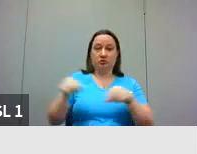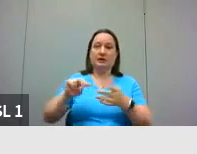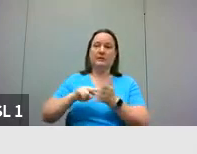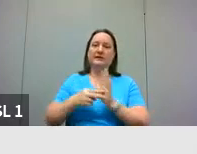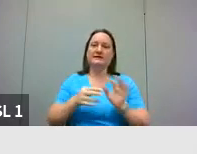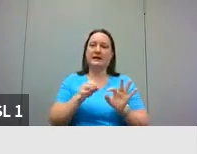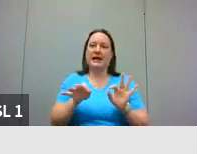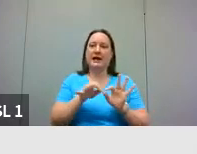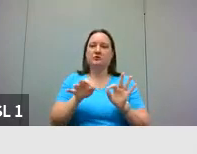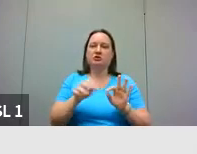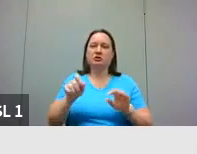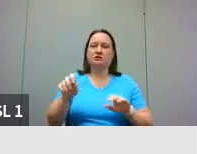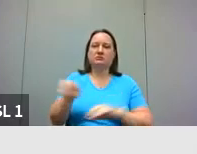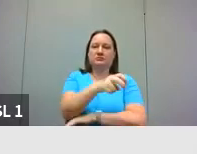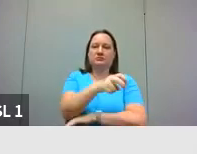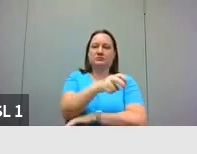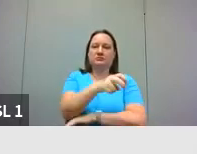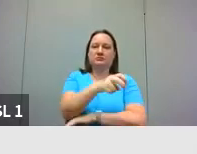second.